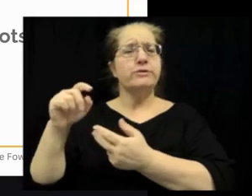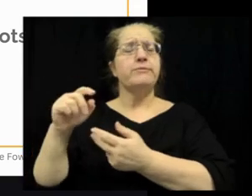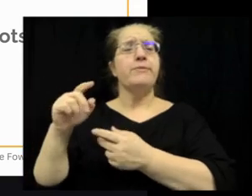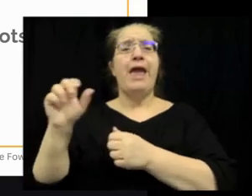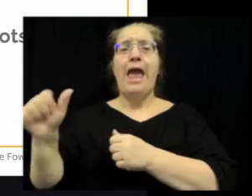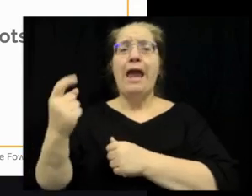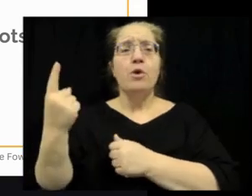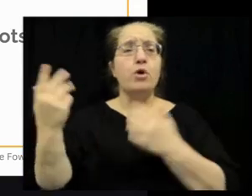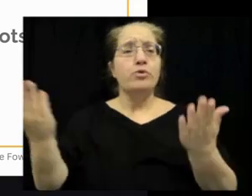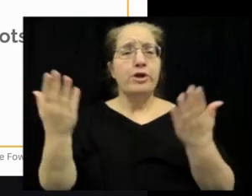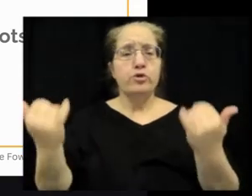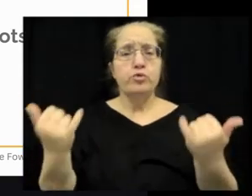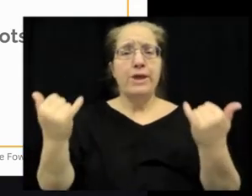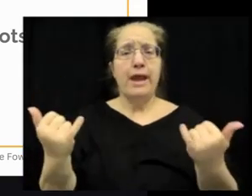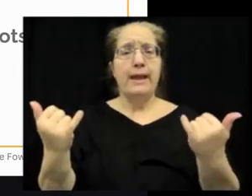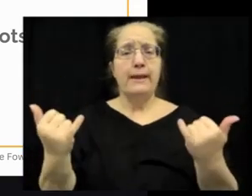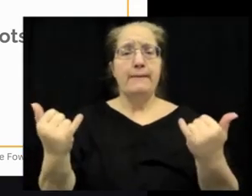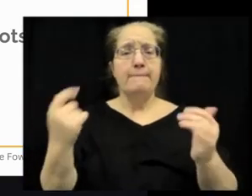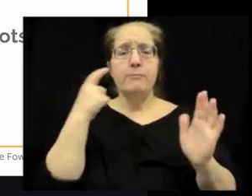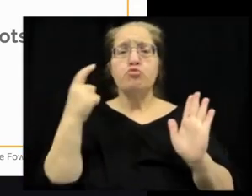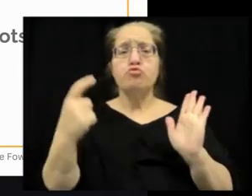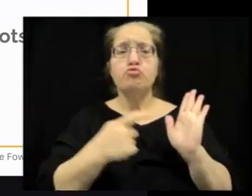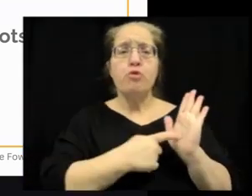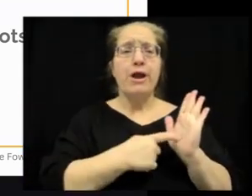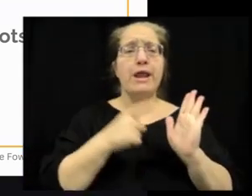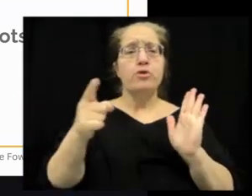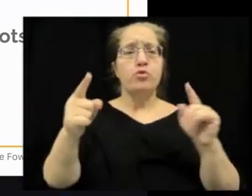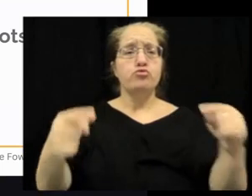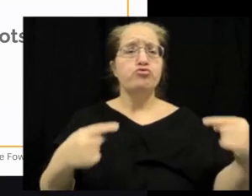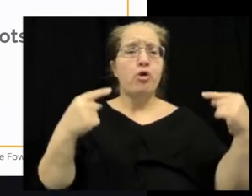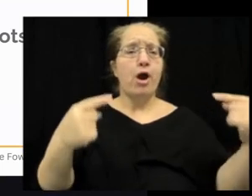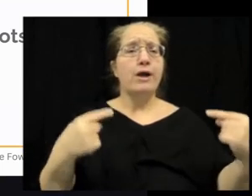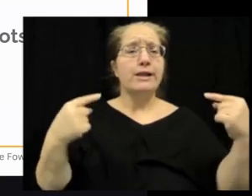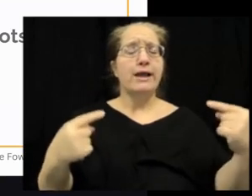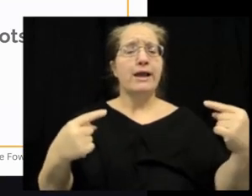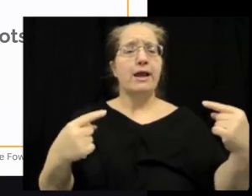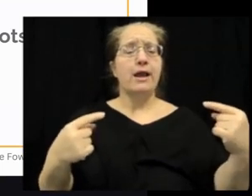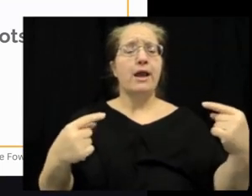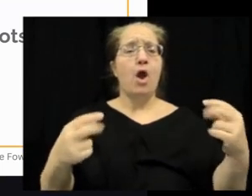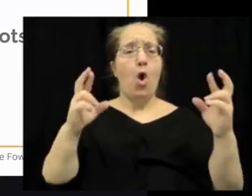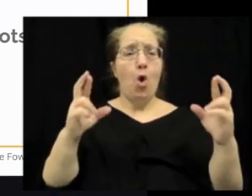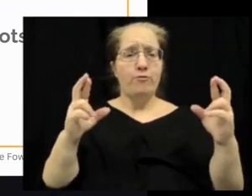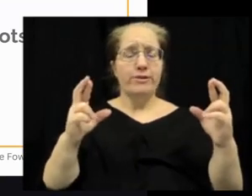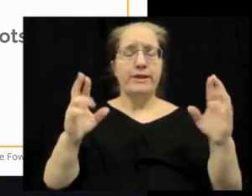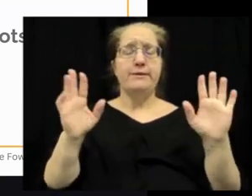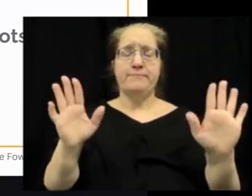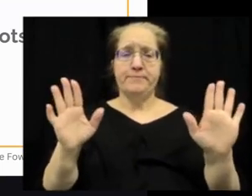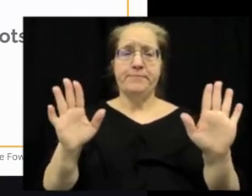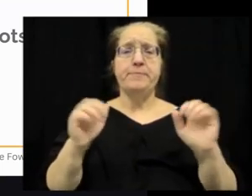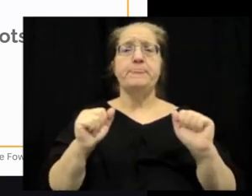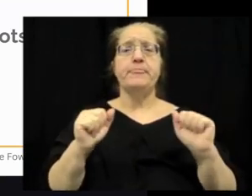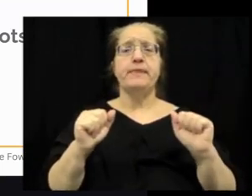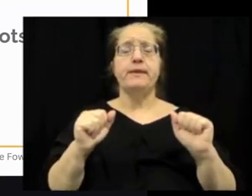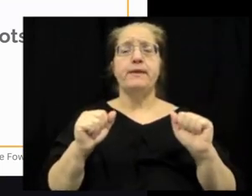is on this call and recognizing that you're struggling, that hopefully I want to challenge you that when you